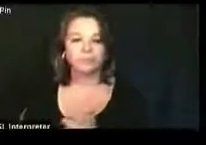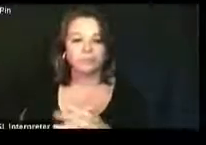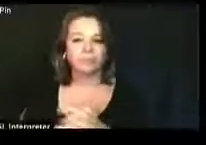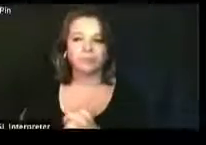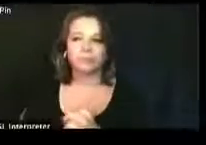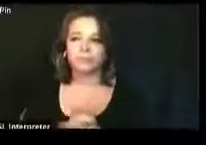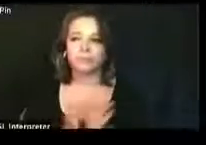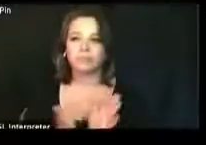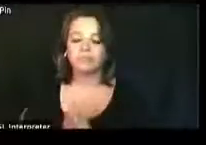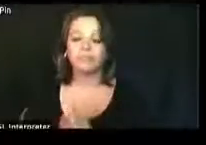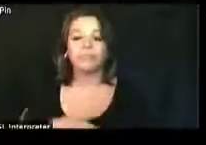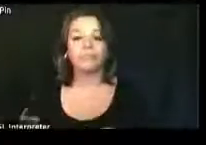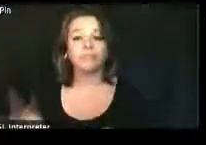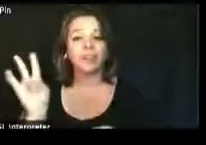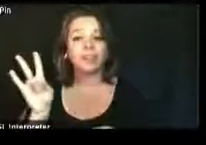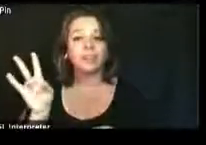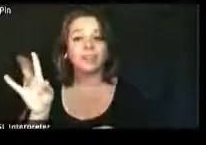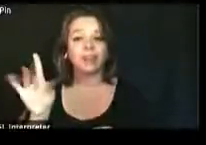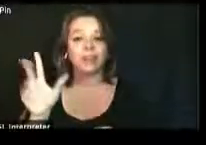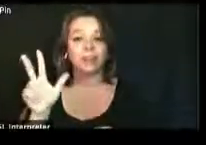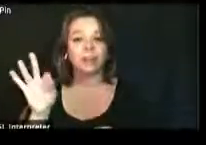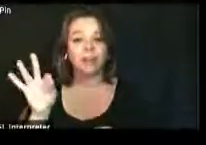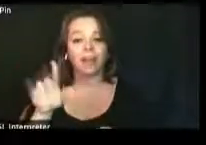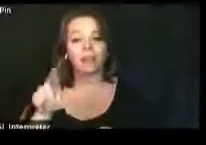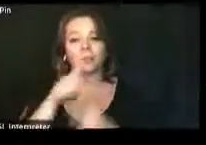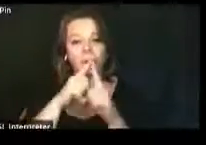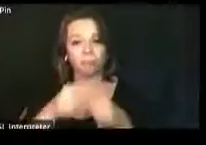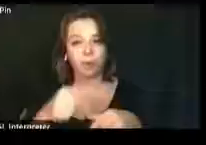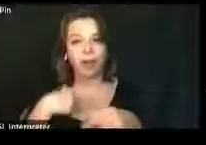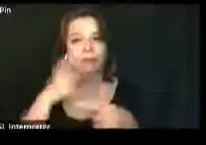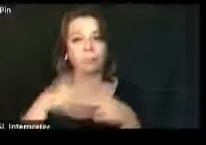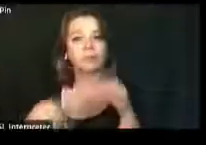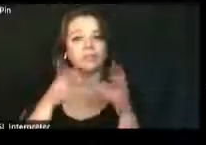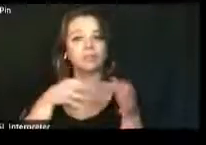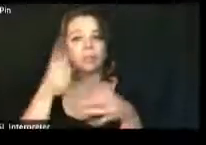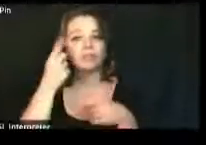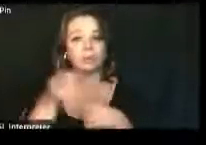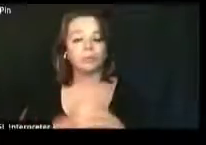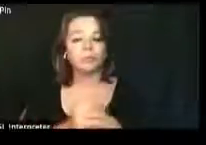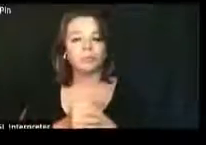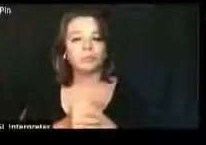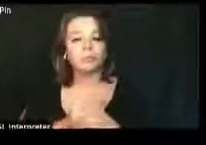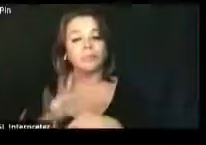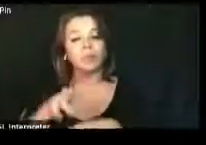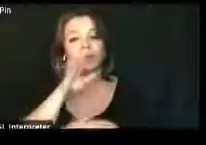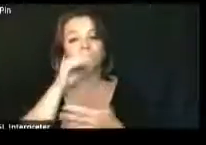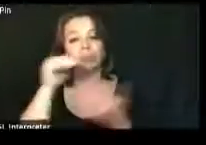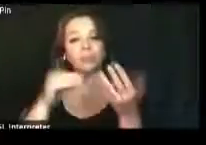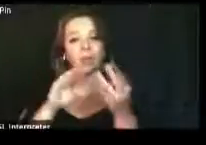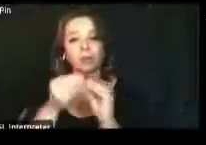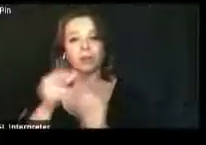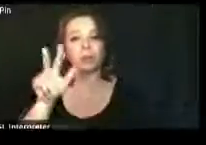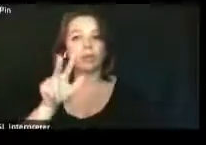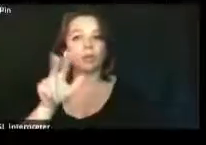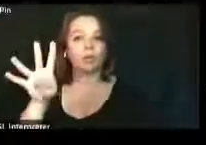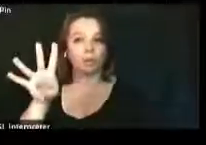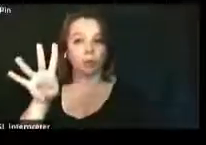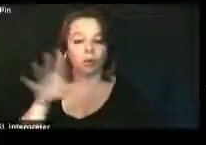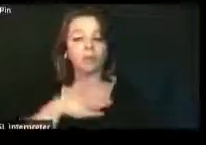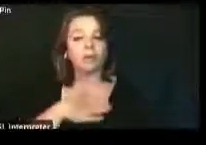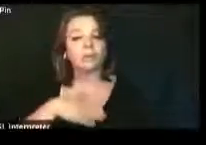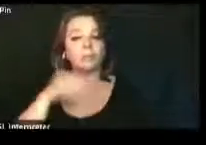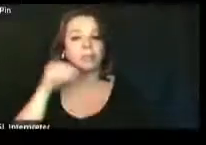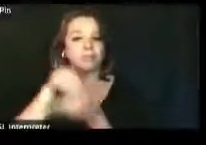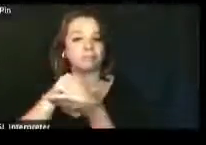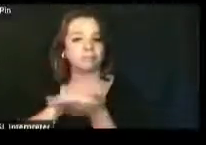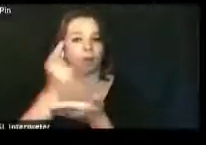Caller 7839, you are unmuted. I have a couple of brief instructions for you. Your speaker order number will be number 34. If you'll please make note of that